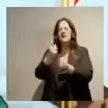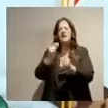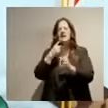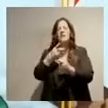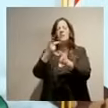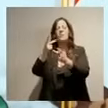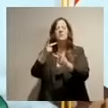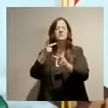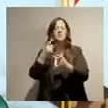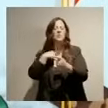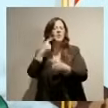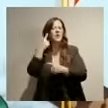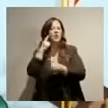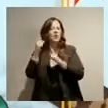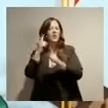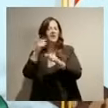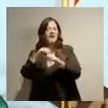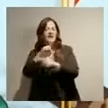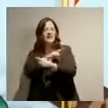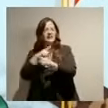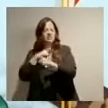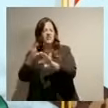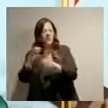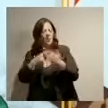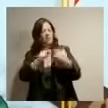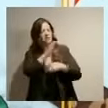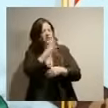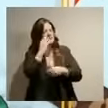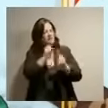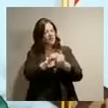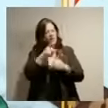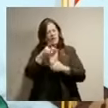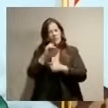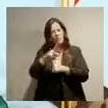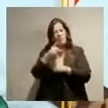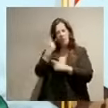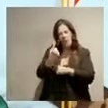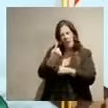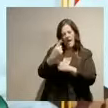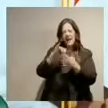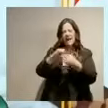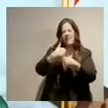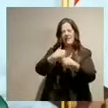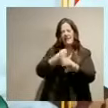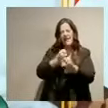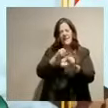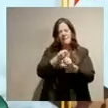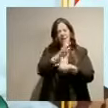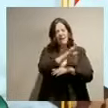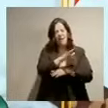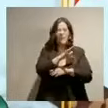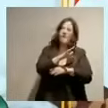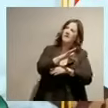the legislature. And how did your own experience with Prop 1 shape your,